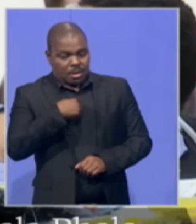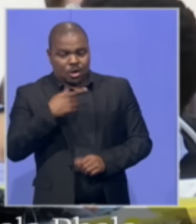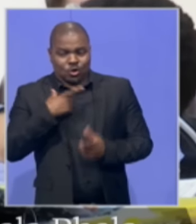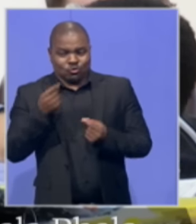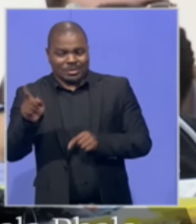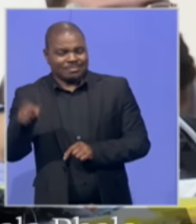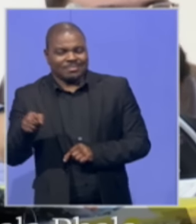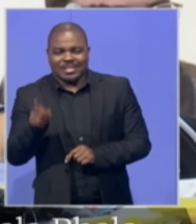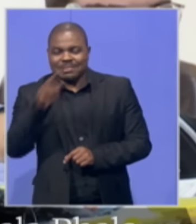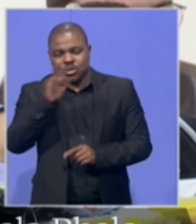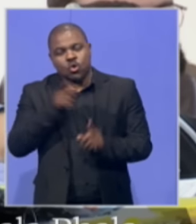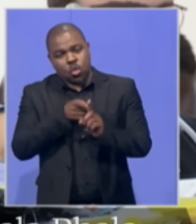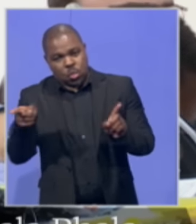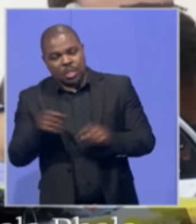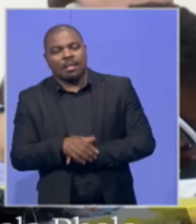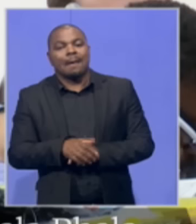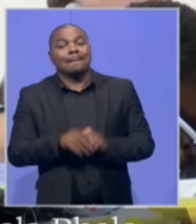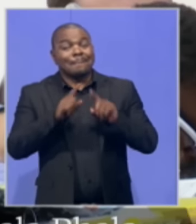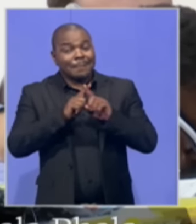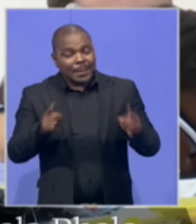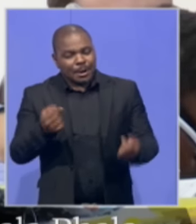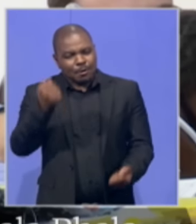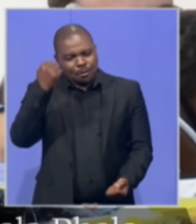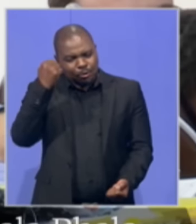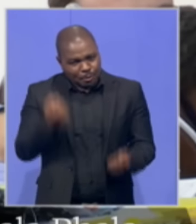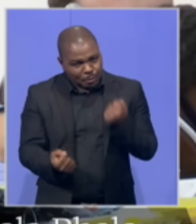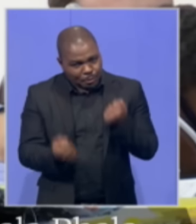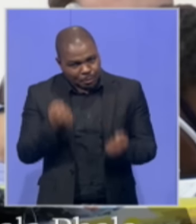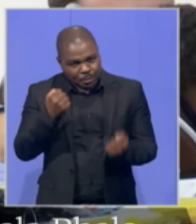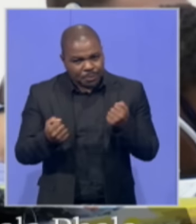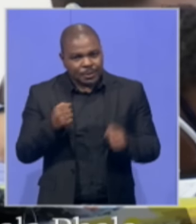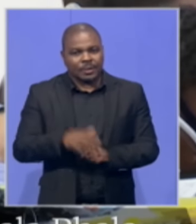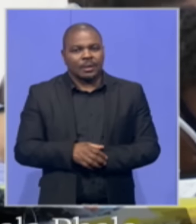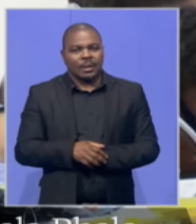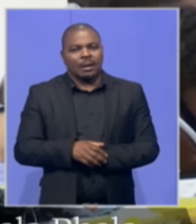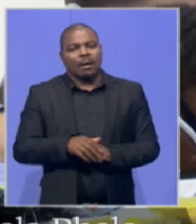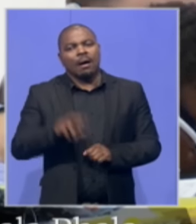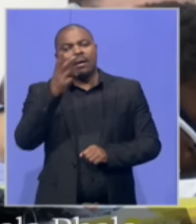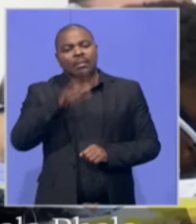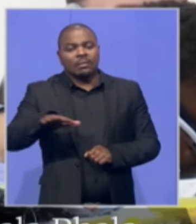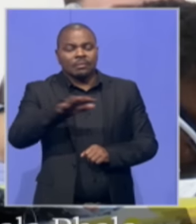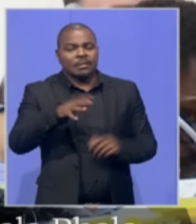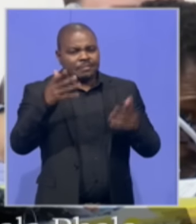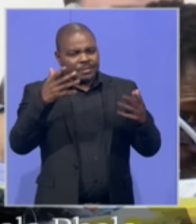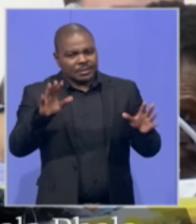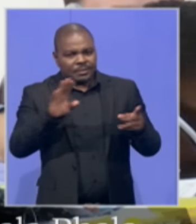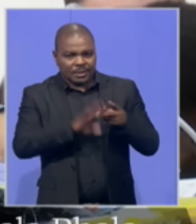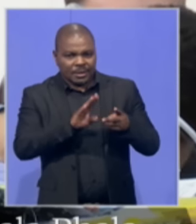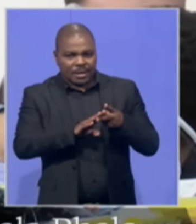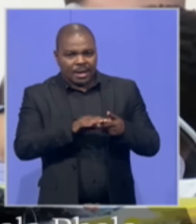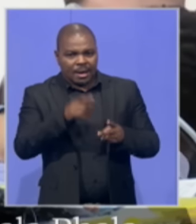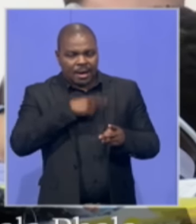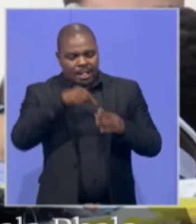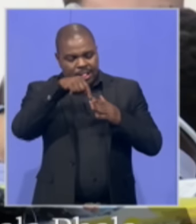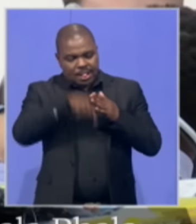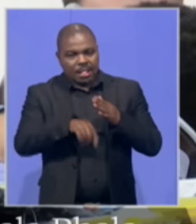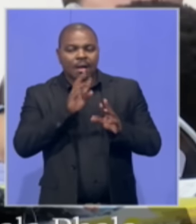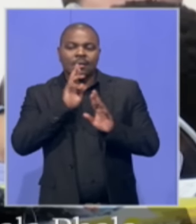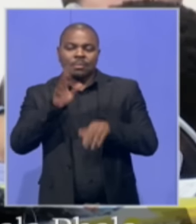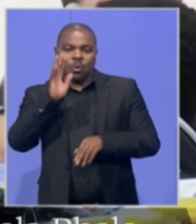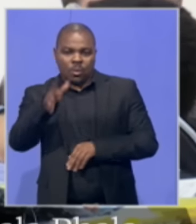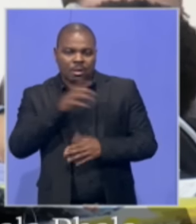point is that the court has in other circumstances, and I will address this more fully in reply,